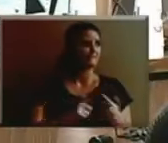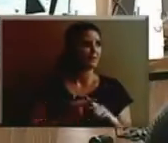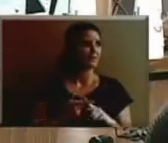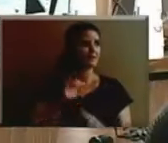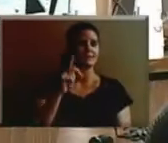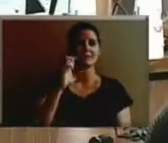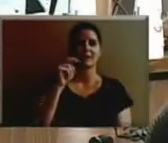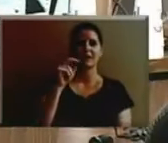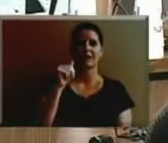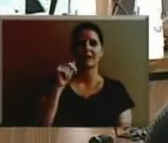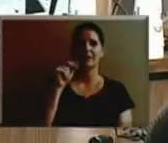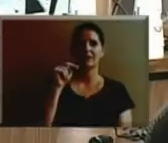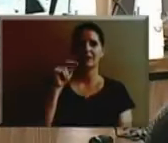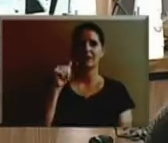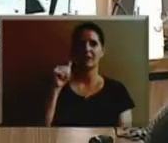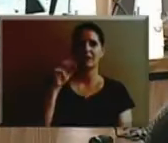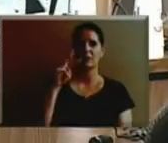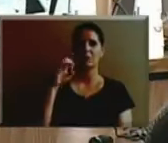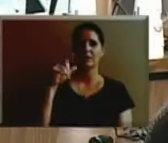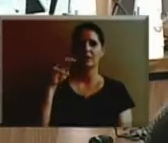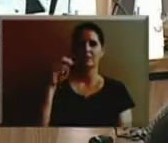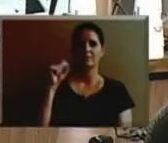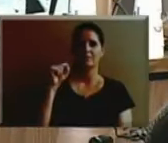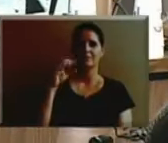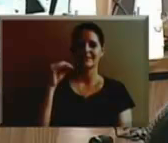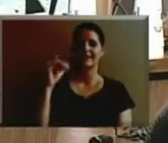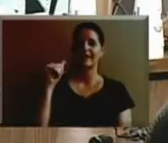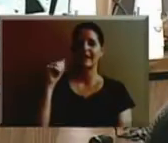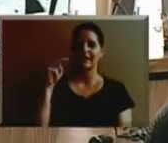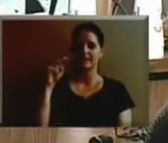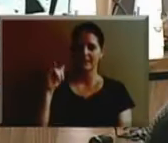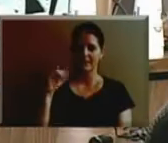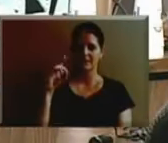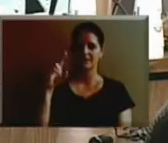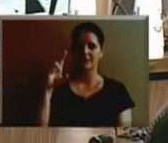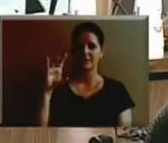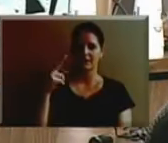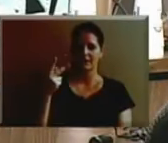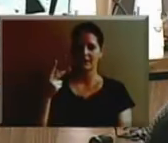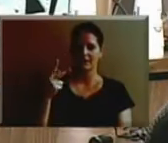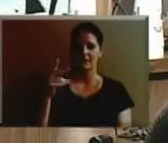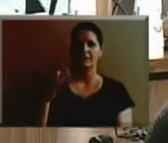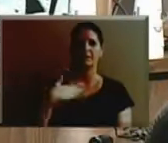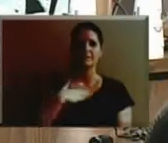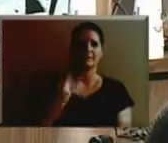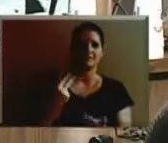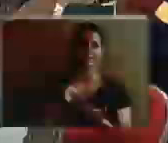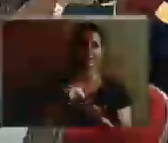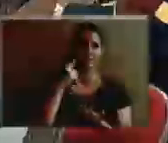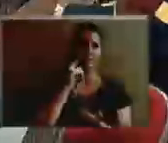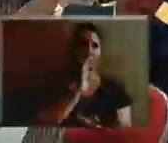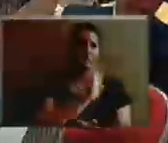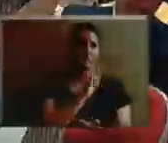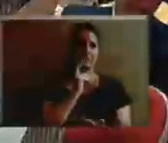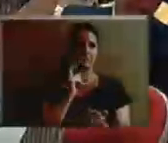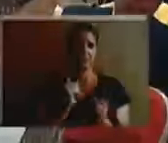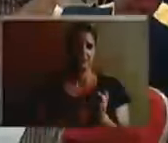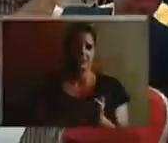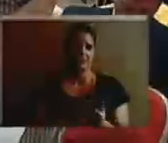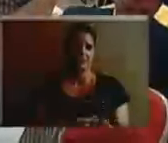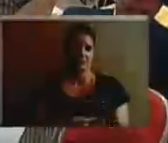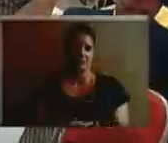Williams and Amy Duck, are here. So if you'd please stand. Thank you so much for being here for the recognition of Mrs.